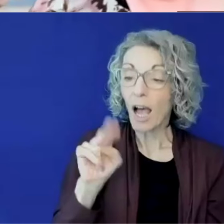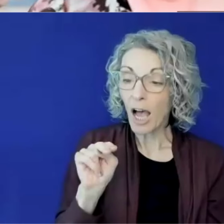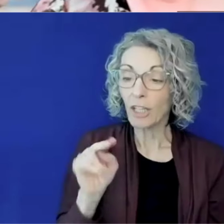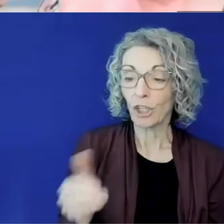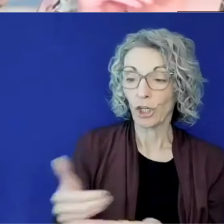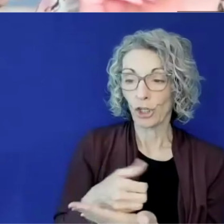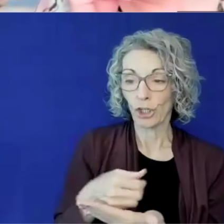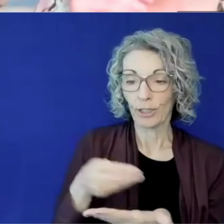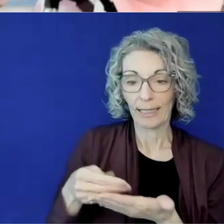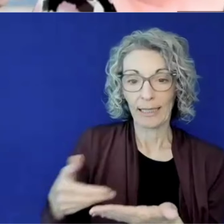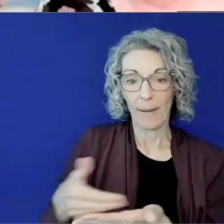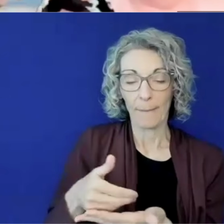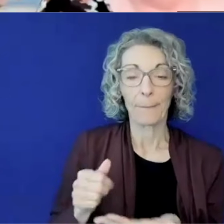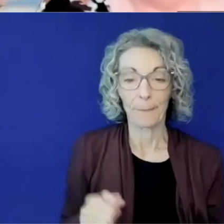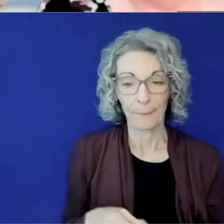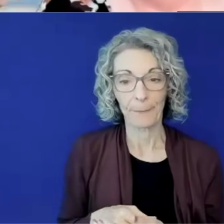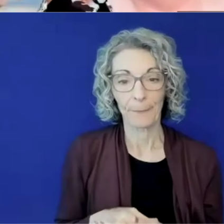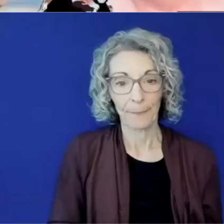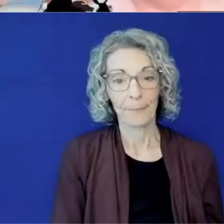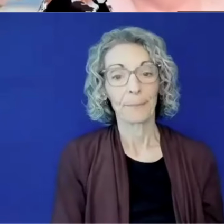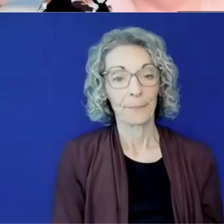income.